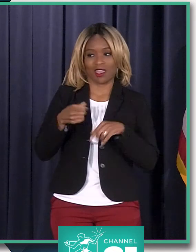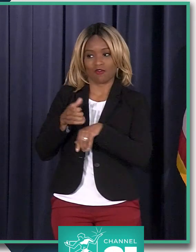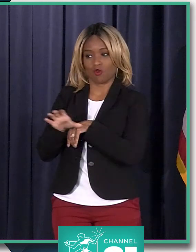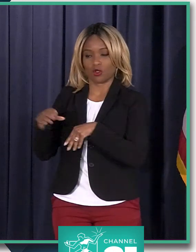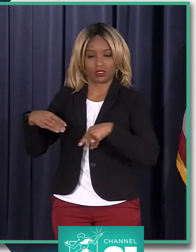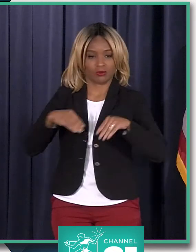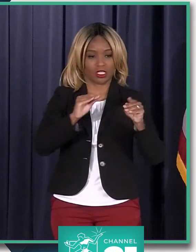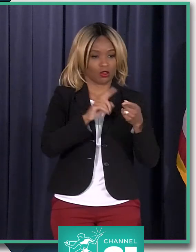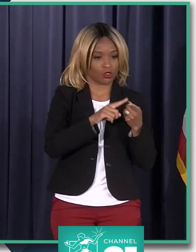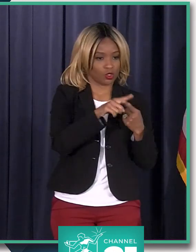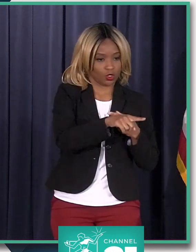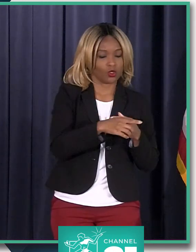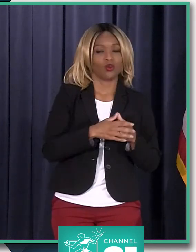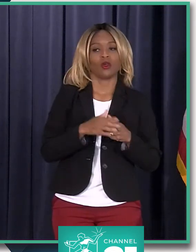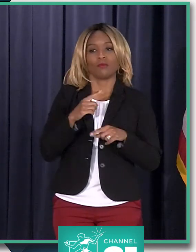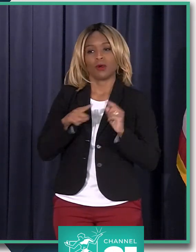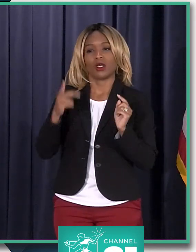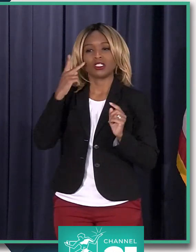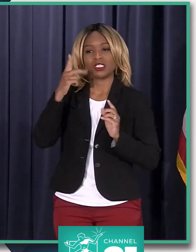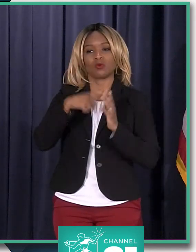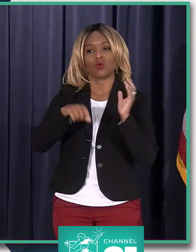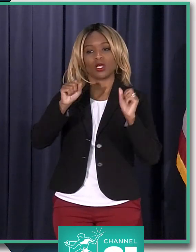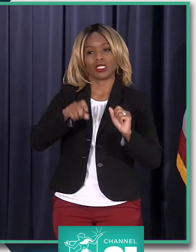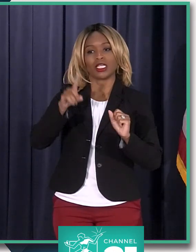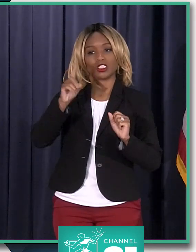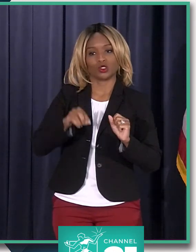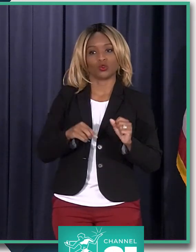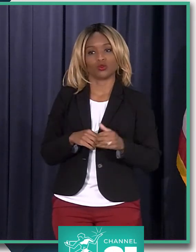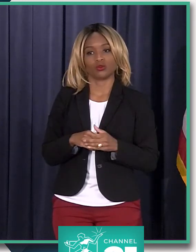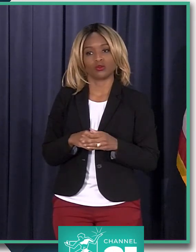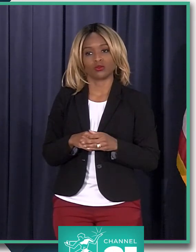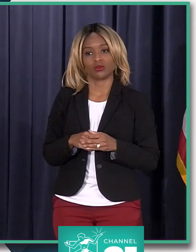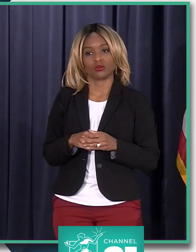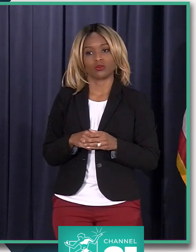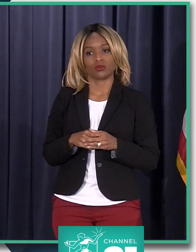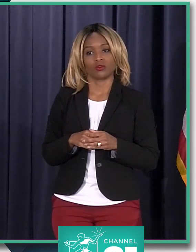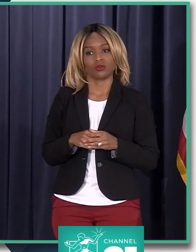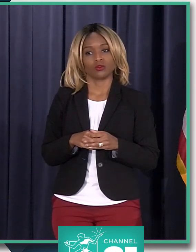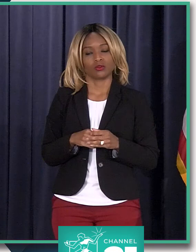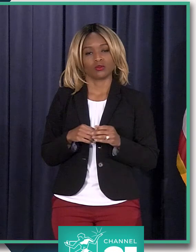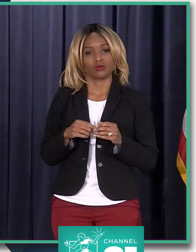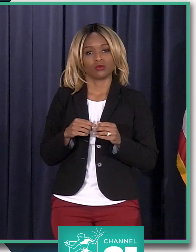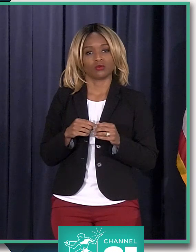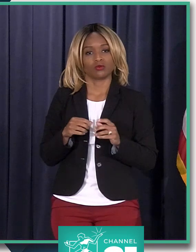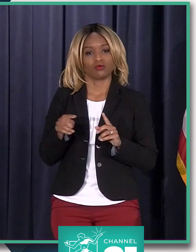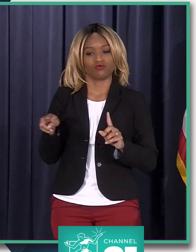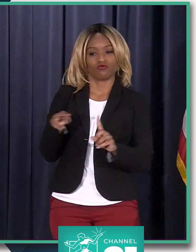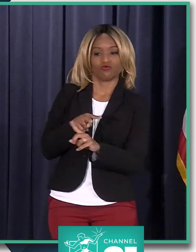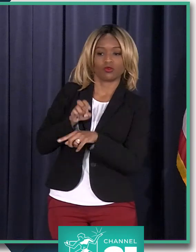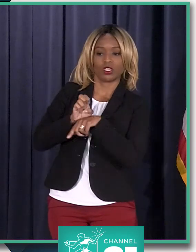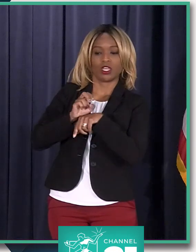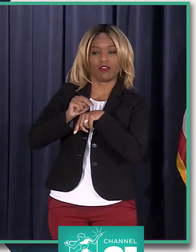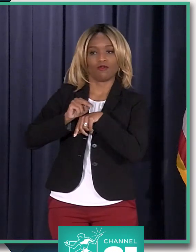to somebody. But we'll see what we can do from an enforcement standpoint.